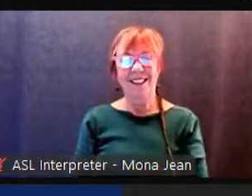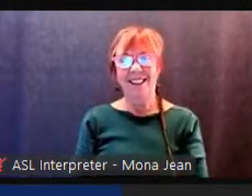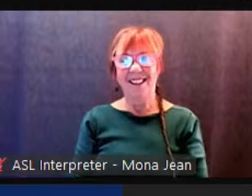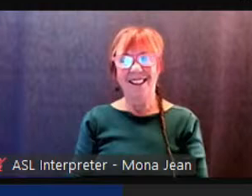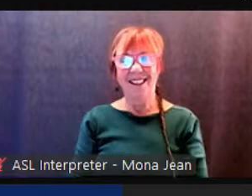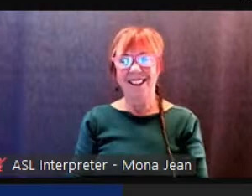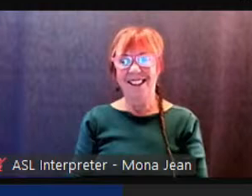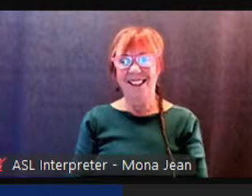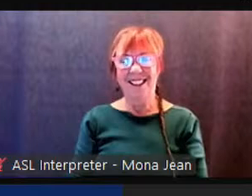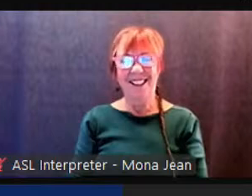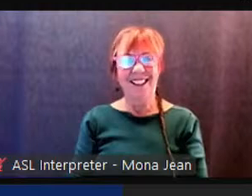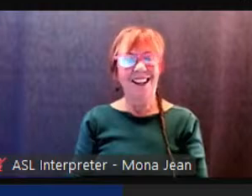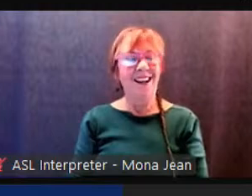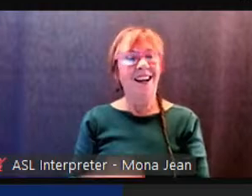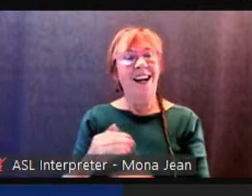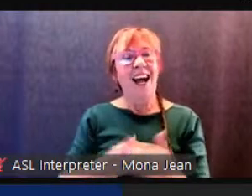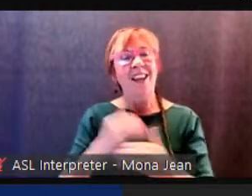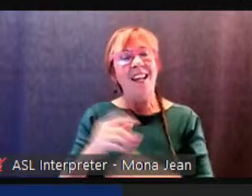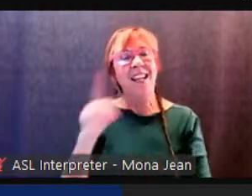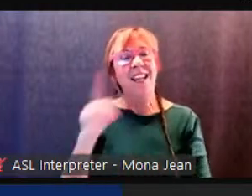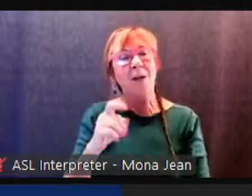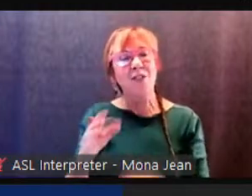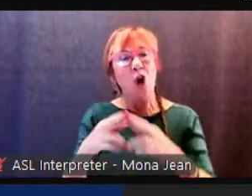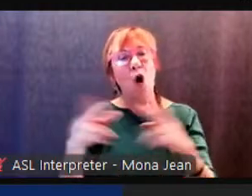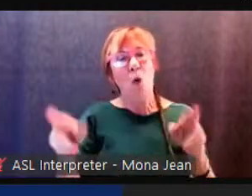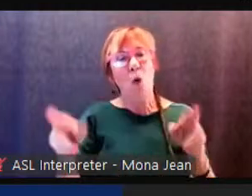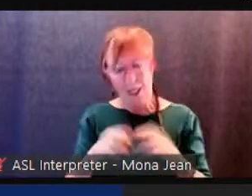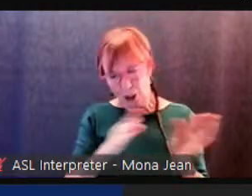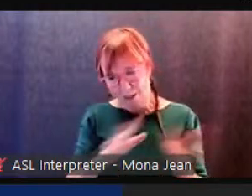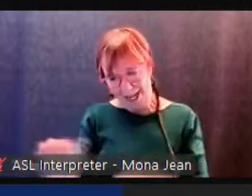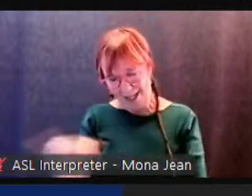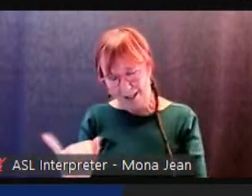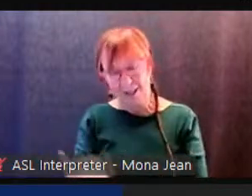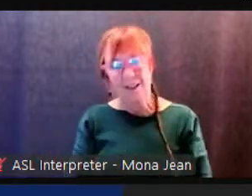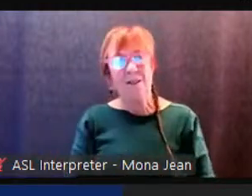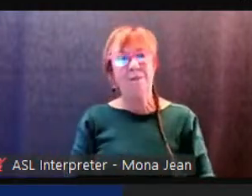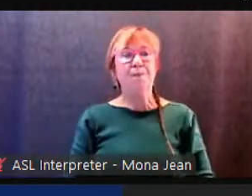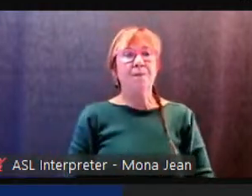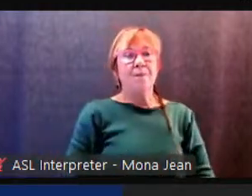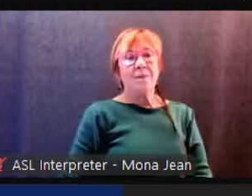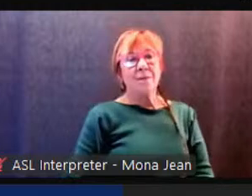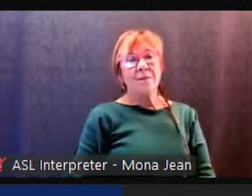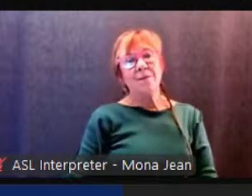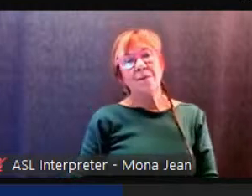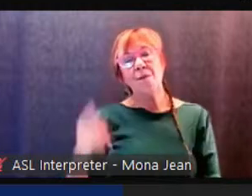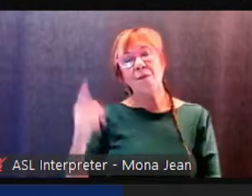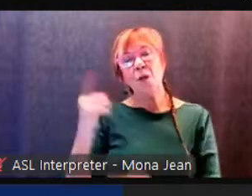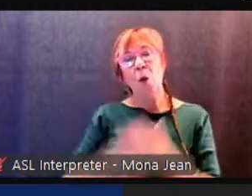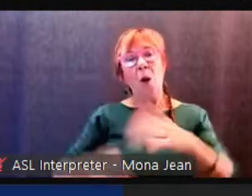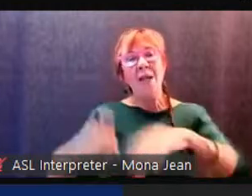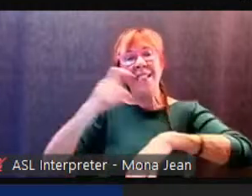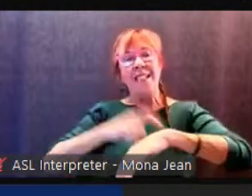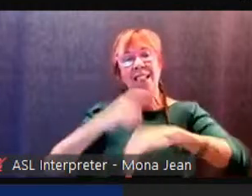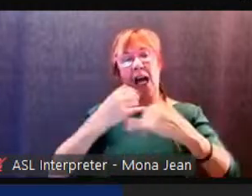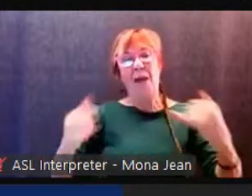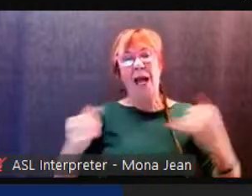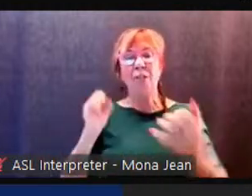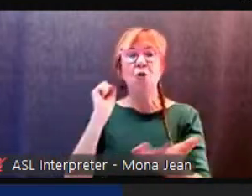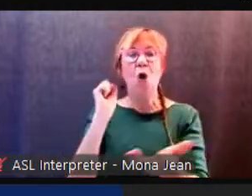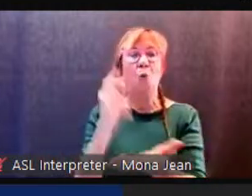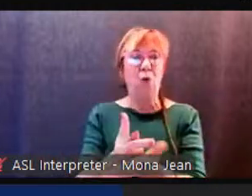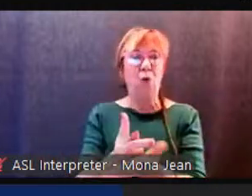next question is going to be for regional planning also. This one is, what is the timeline to